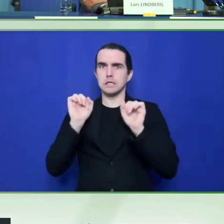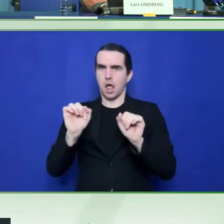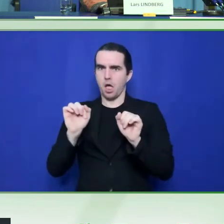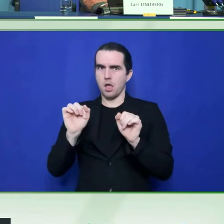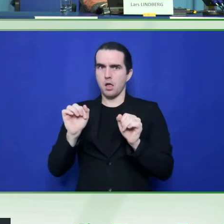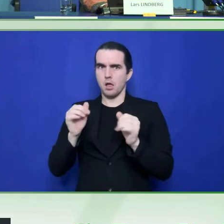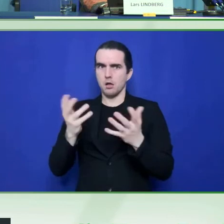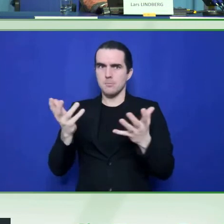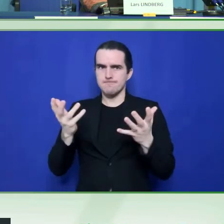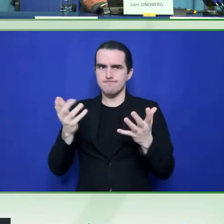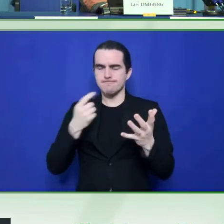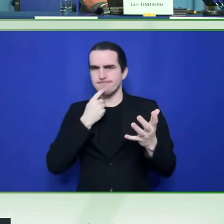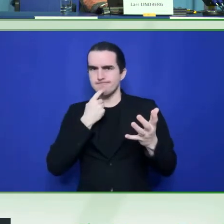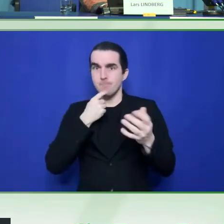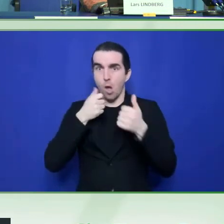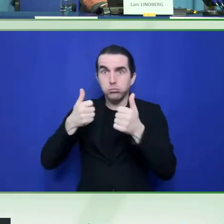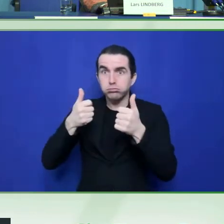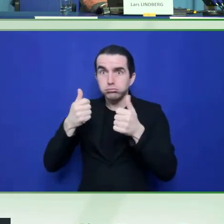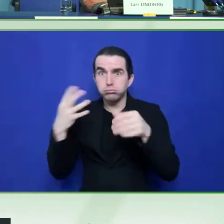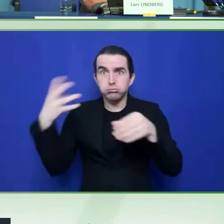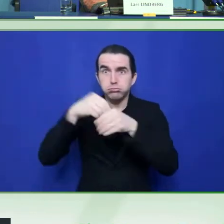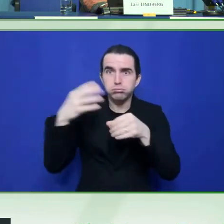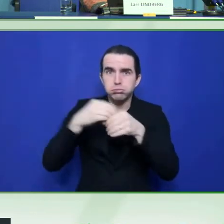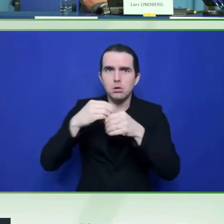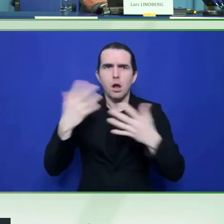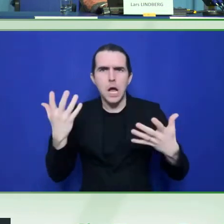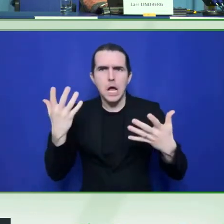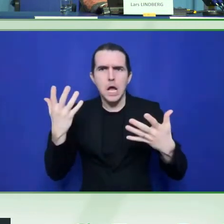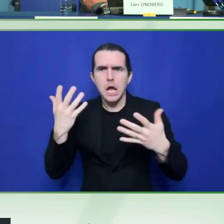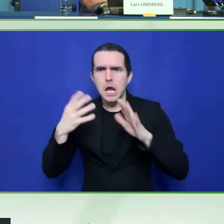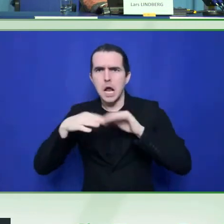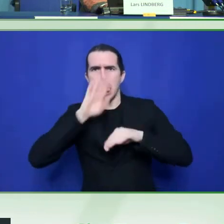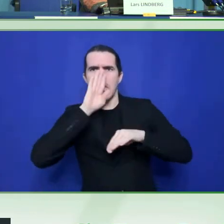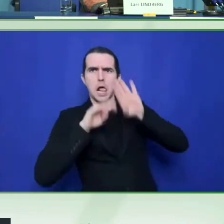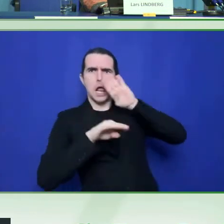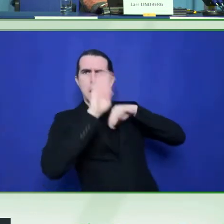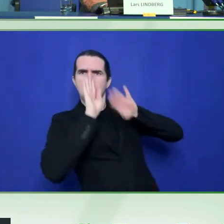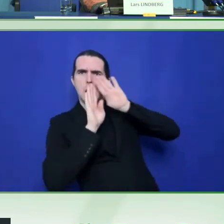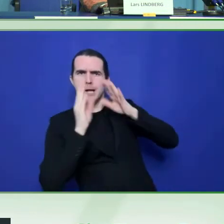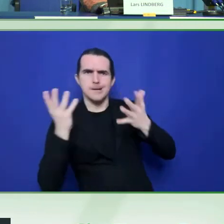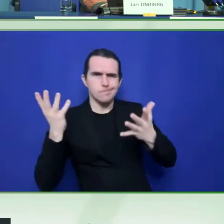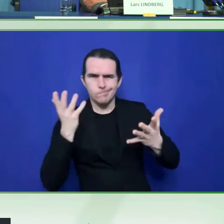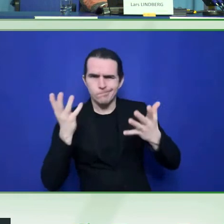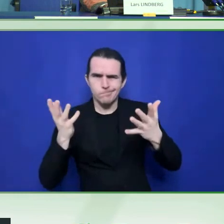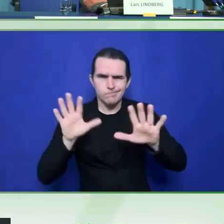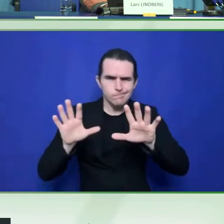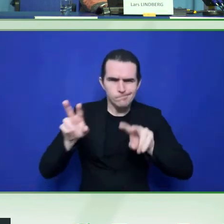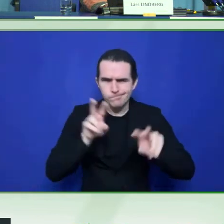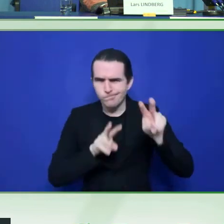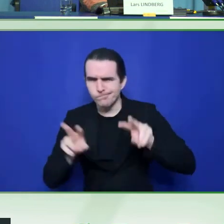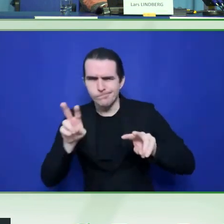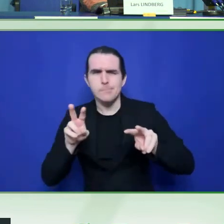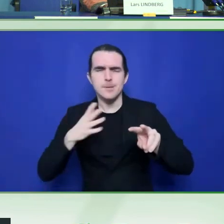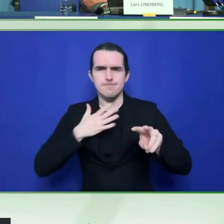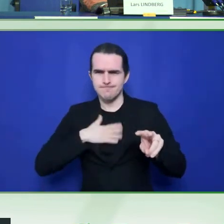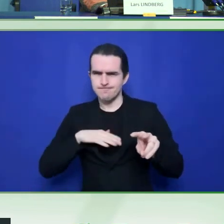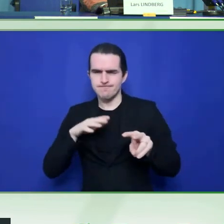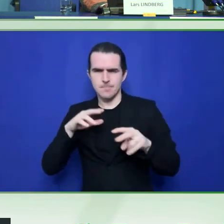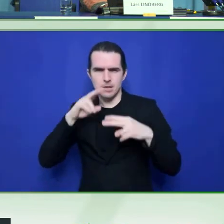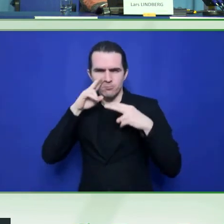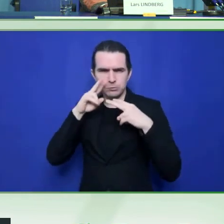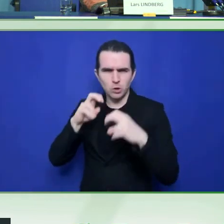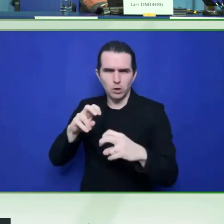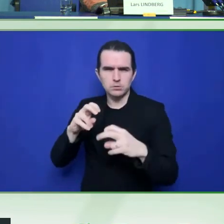on research articles between 2010 and 2020.